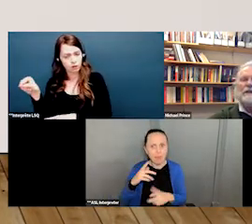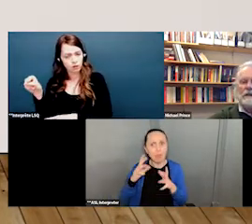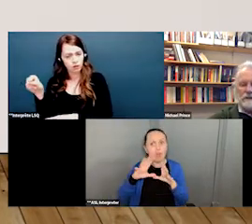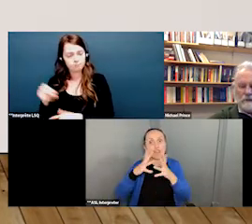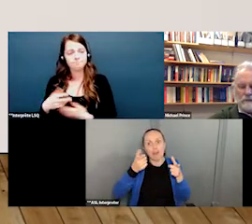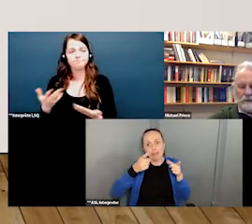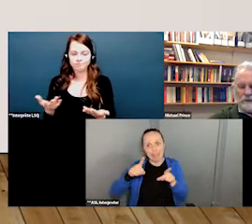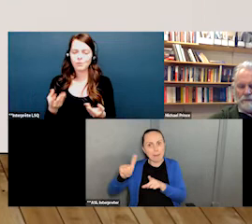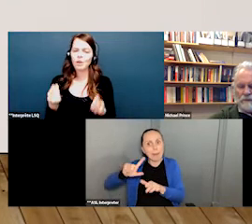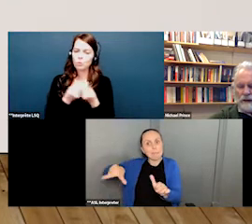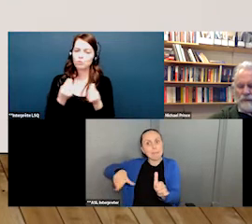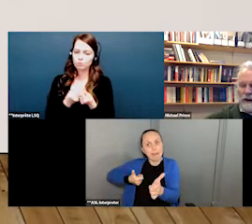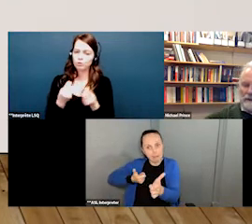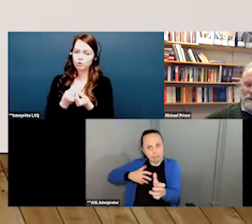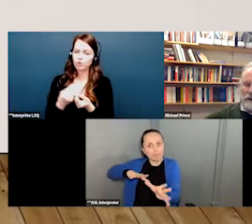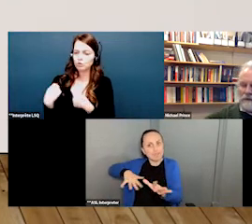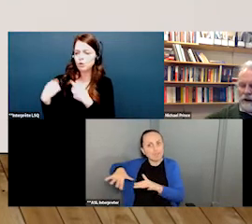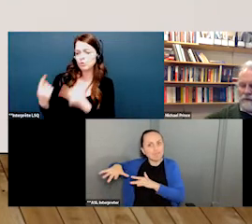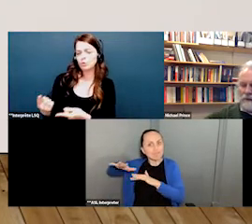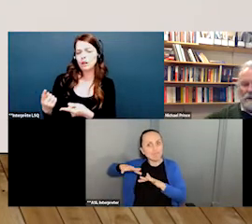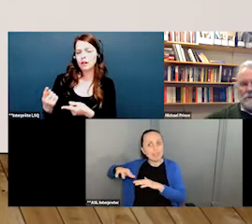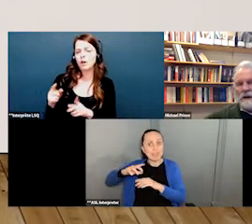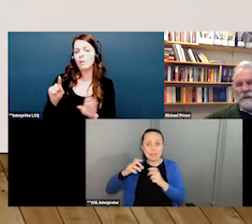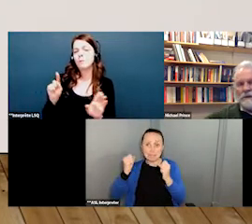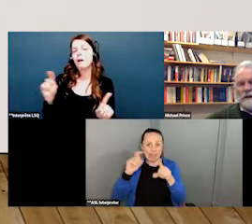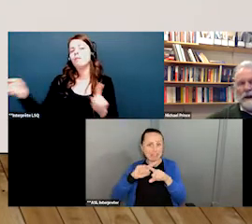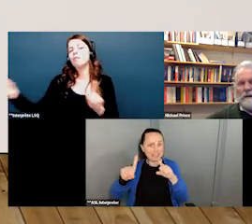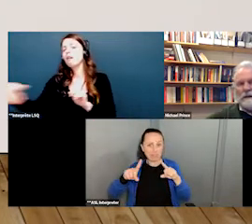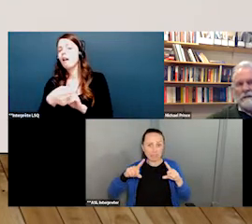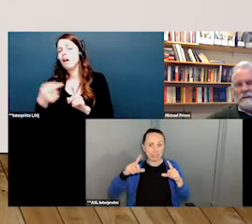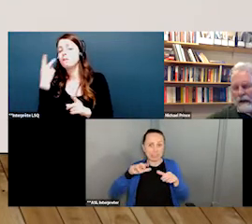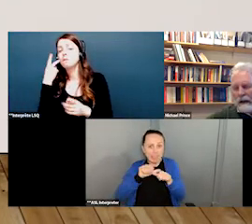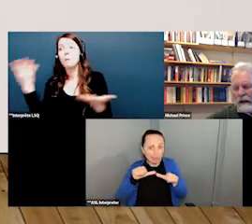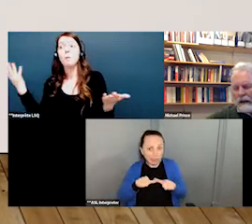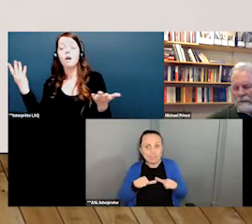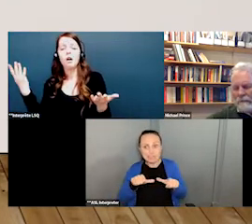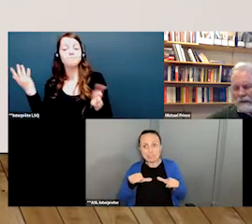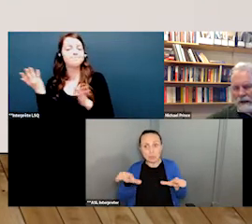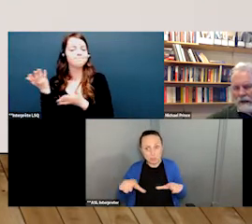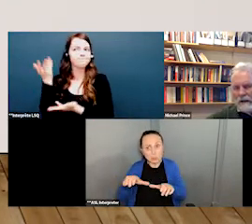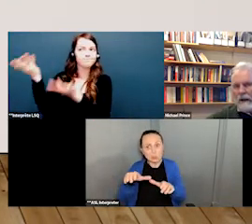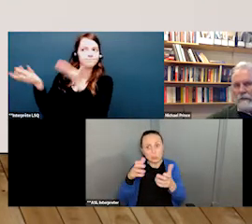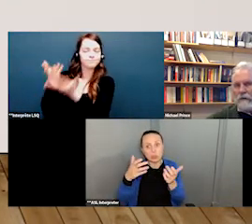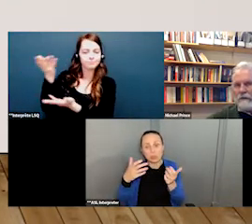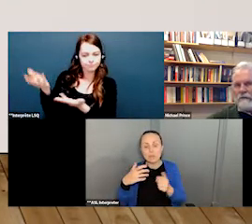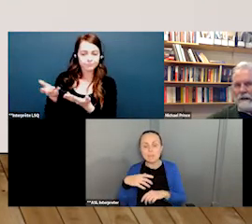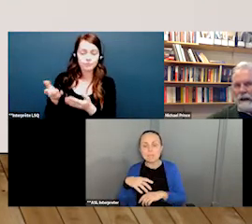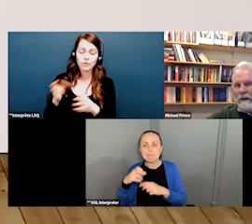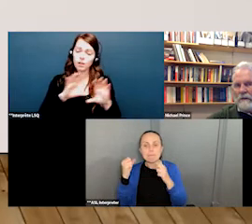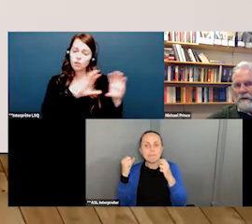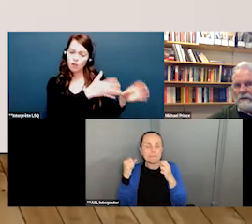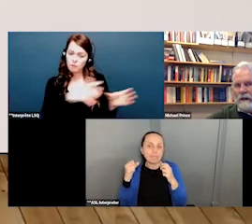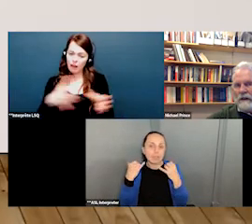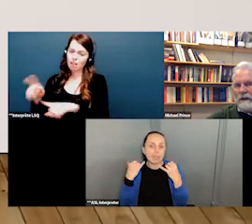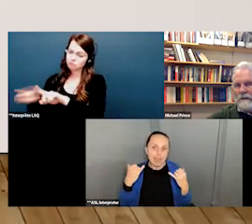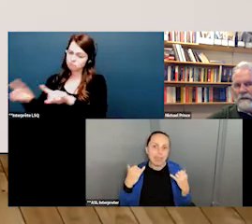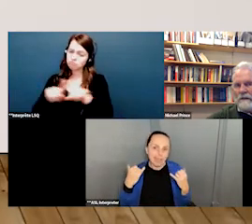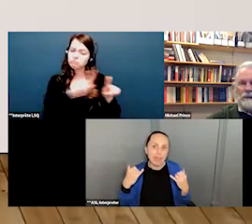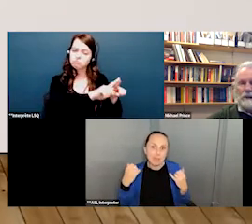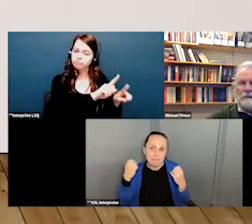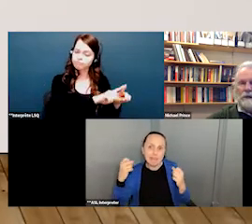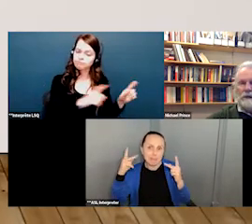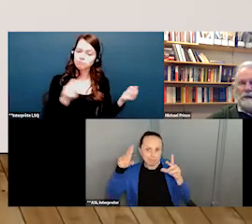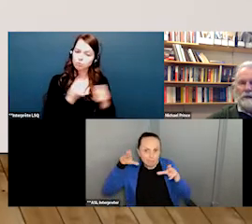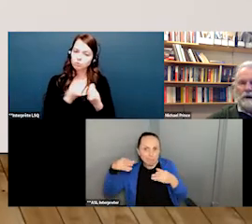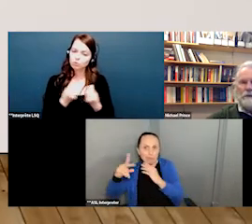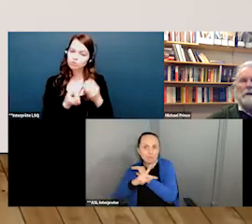behind the scenes. In fact, in several arenas or areas. A lot of the focus right now is on Parliament